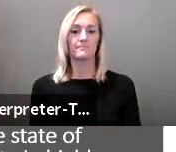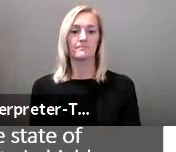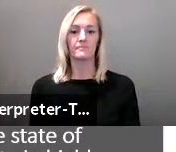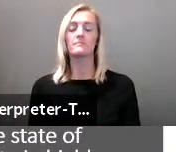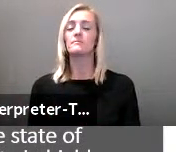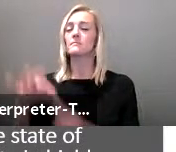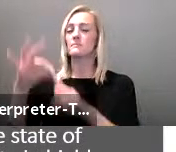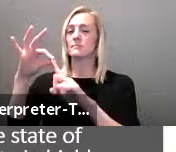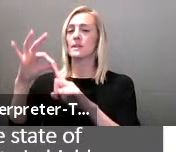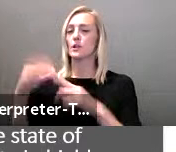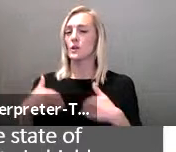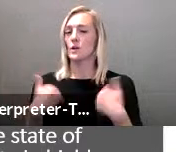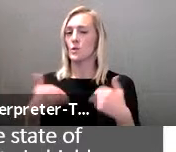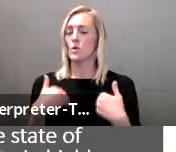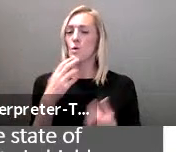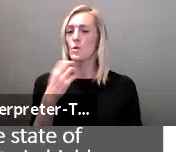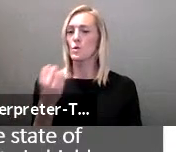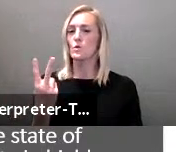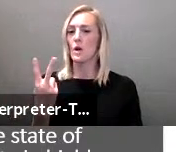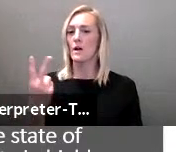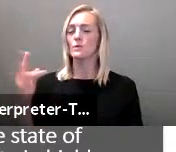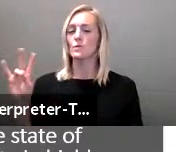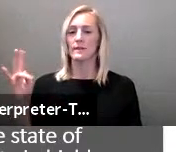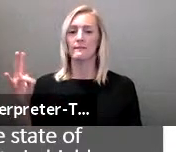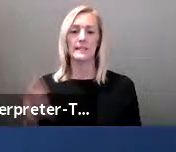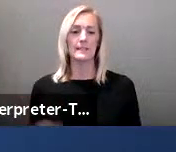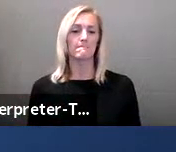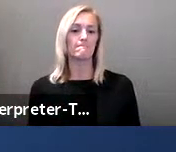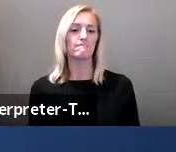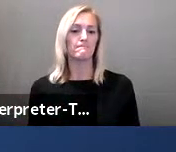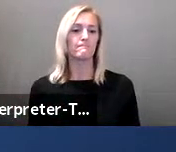12 to 17 that's eligible for that. Next slide.